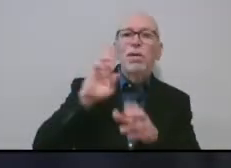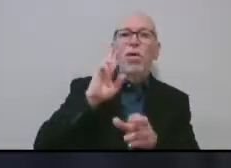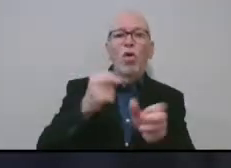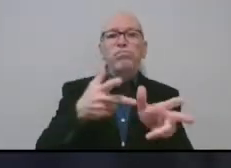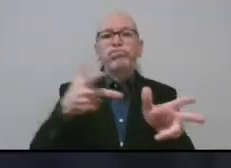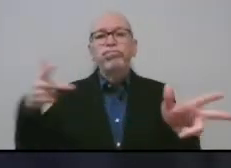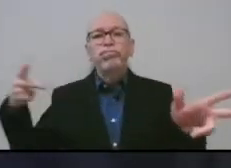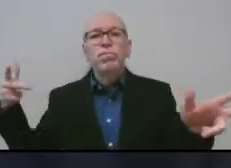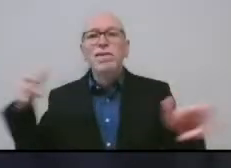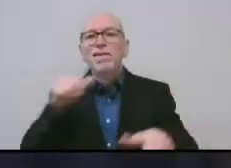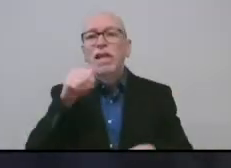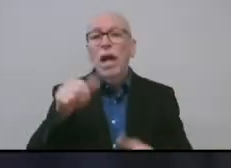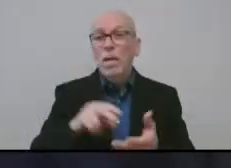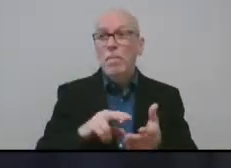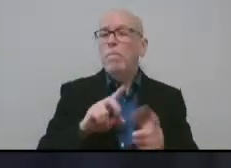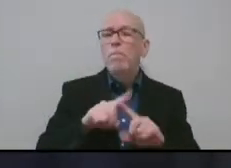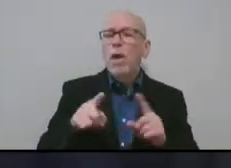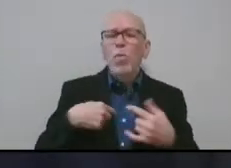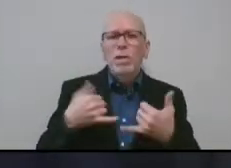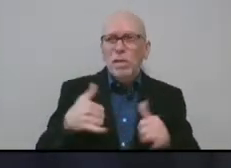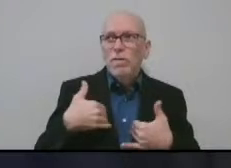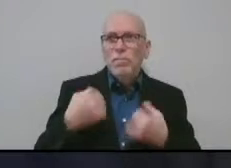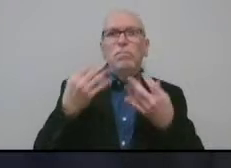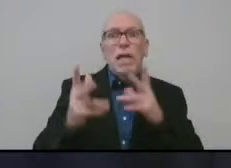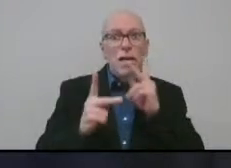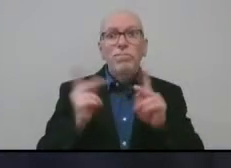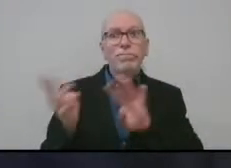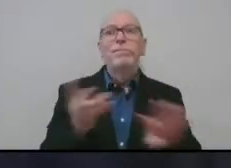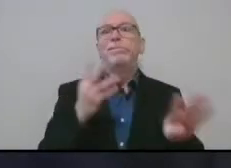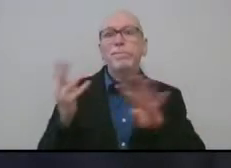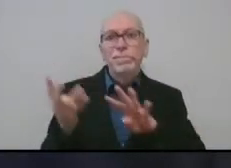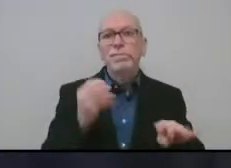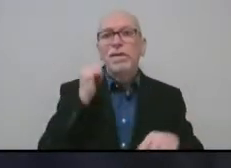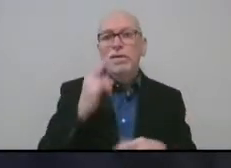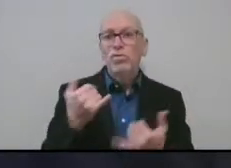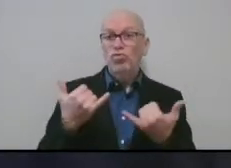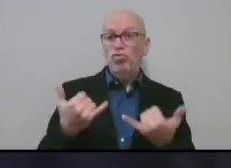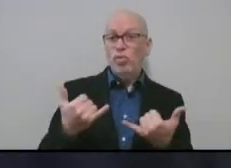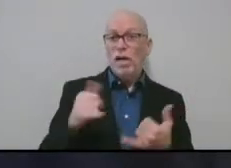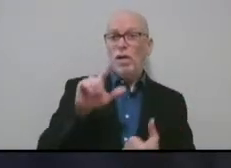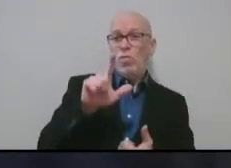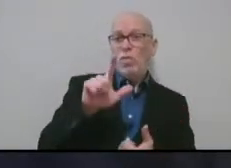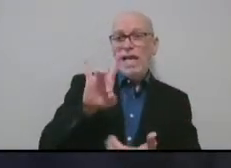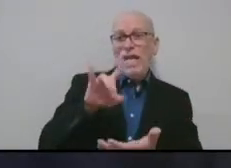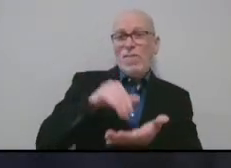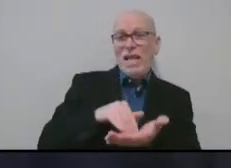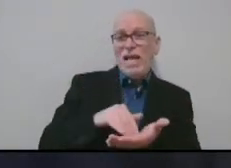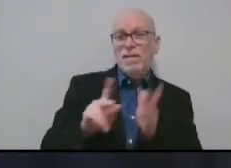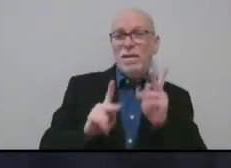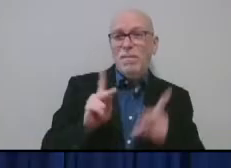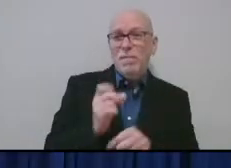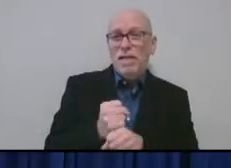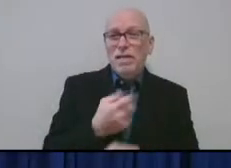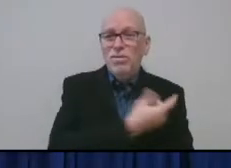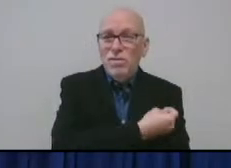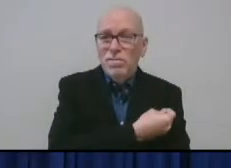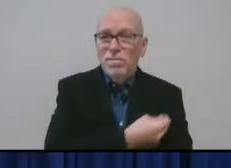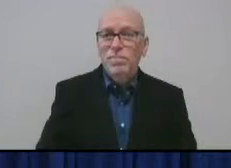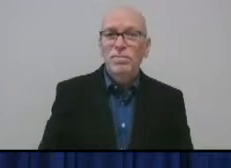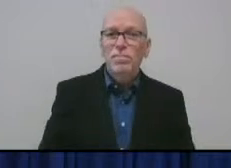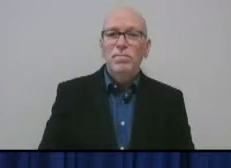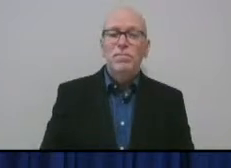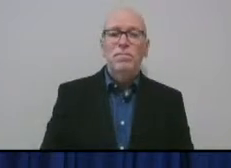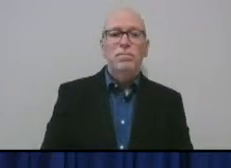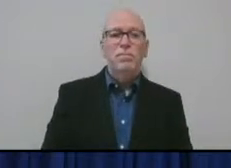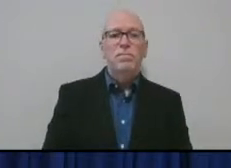have significant number of people moving through a day. So just today we had 28,000 Hoosiers scheduled to get their vaccine.